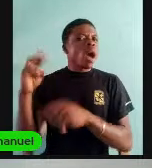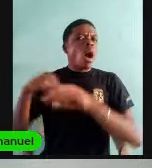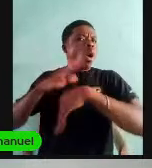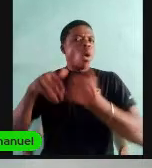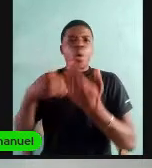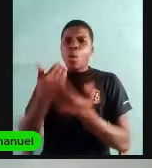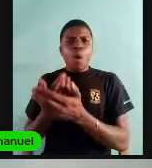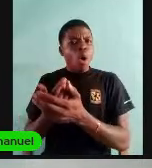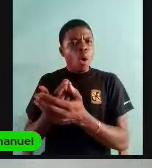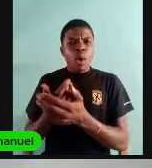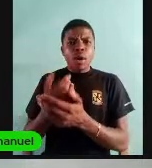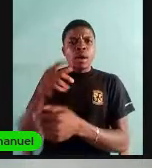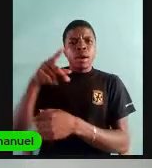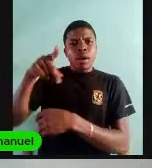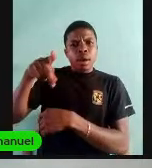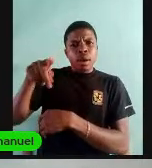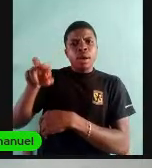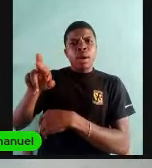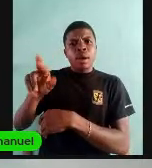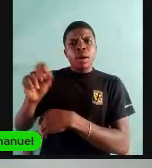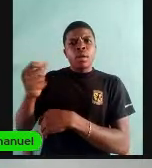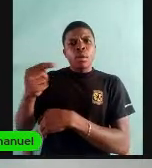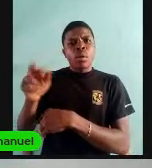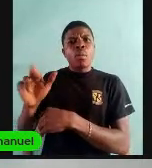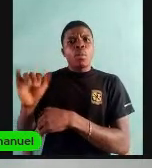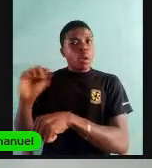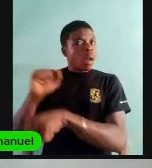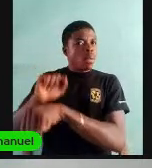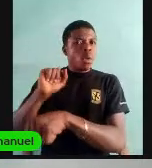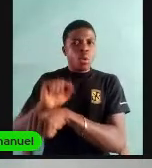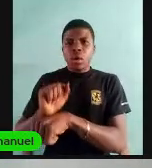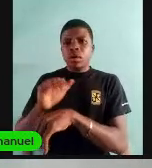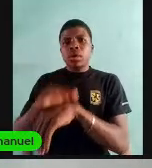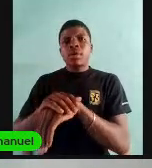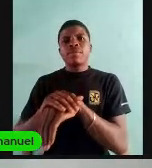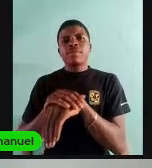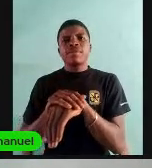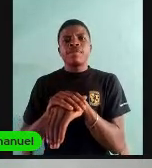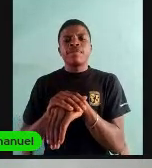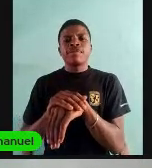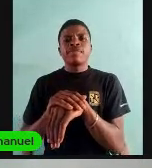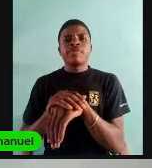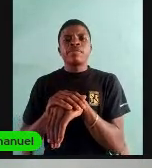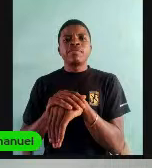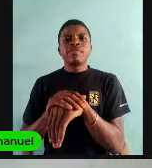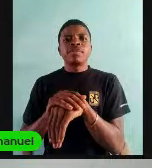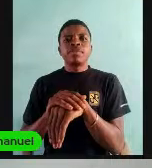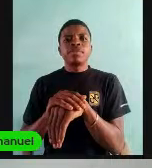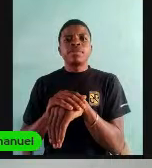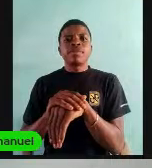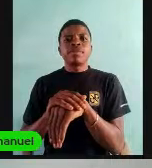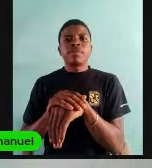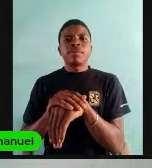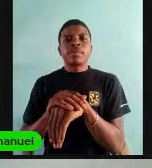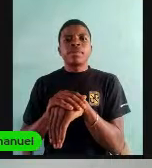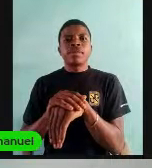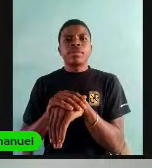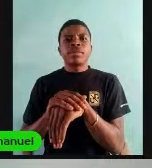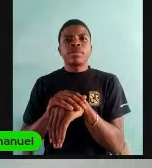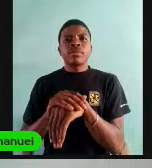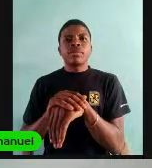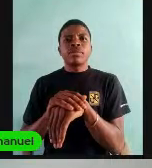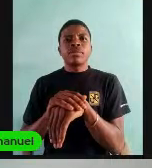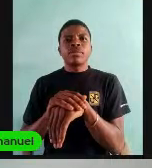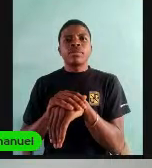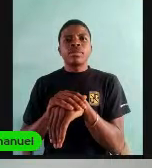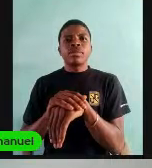instruction I have programmed over here. So now we proceed right now, and I'm getting started with computer